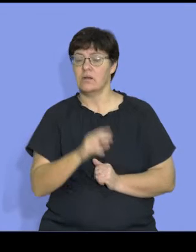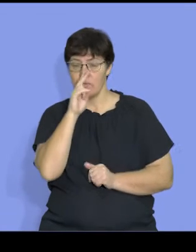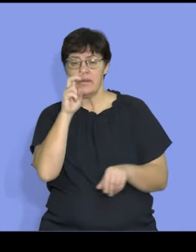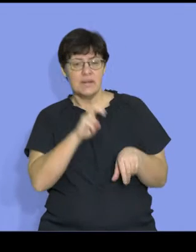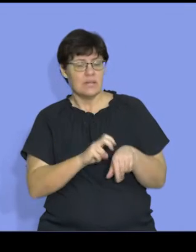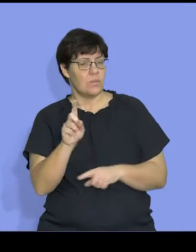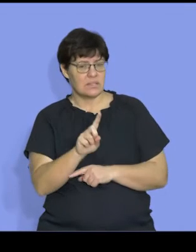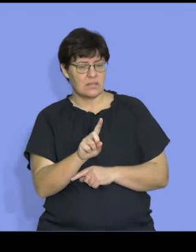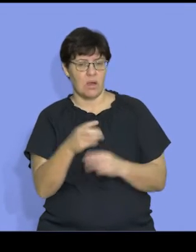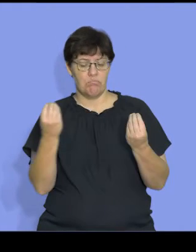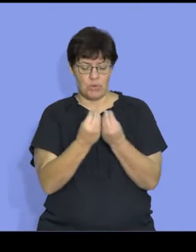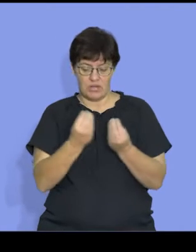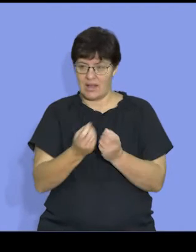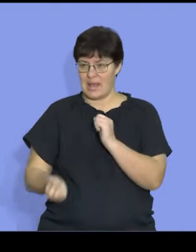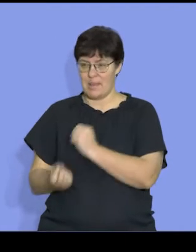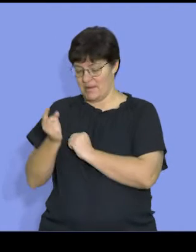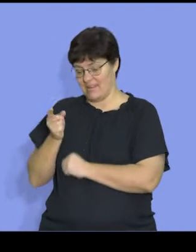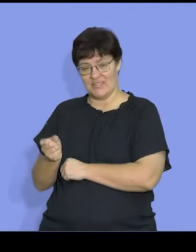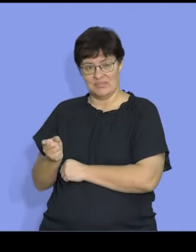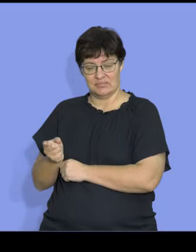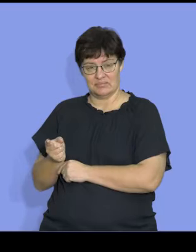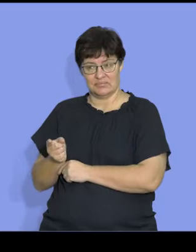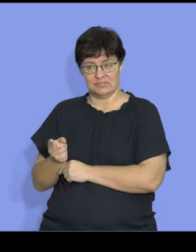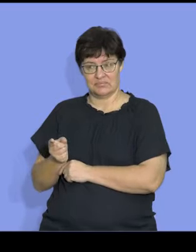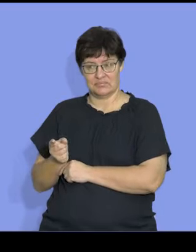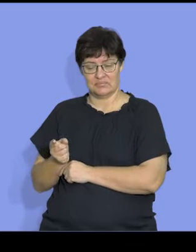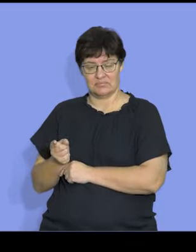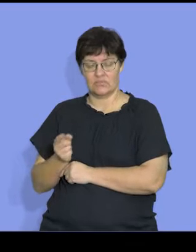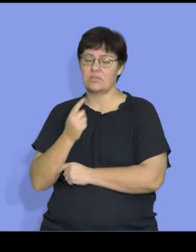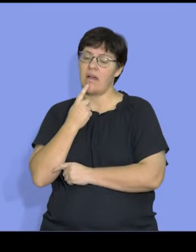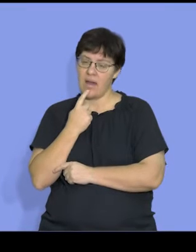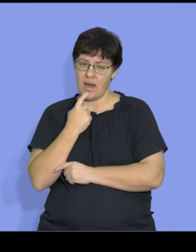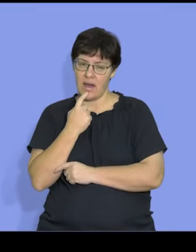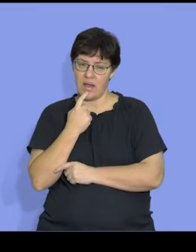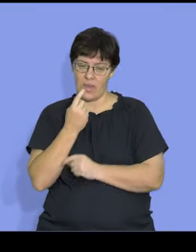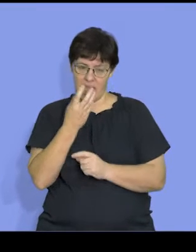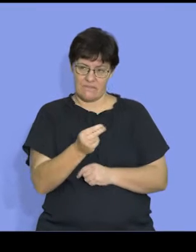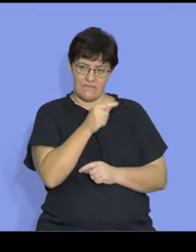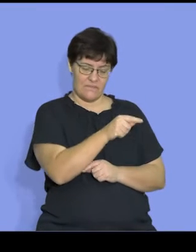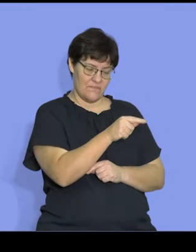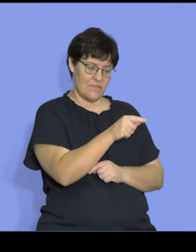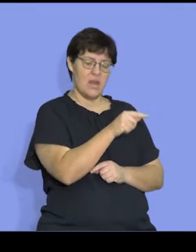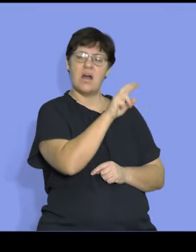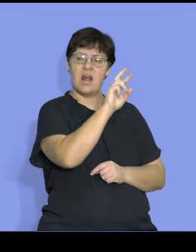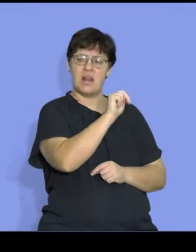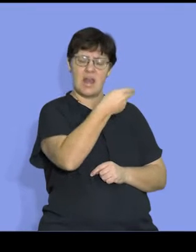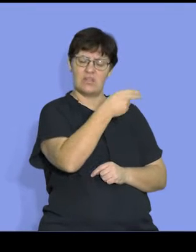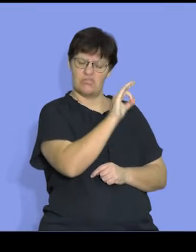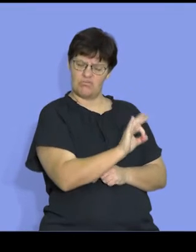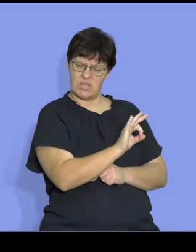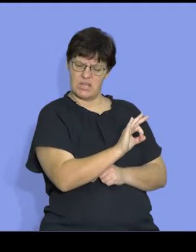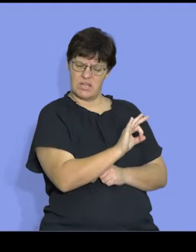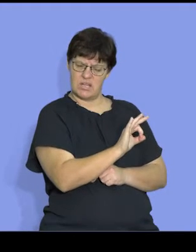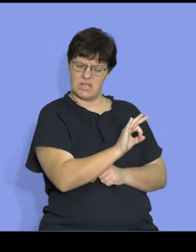the products, okay, and then make and say, okay, if we've got ammonia, what could be X if we are to get